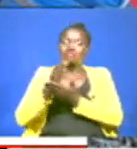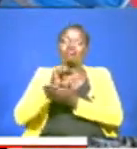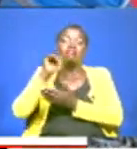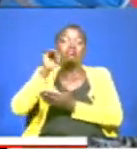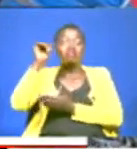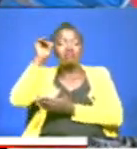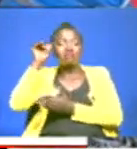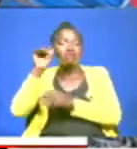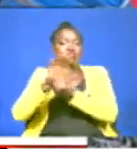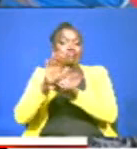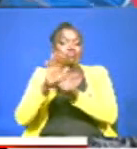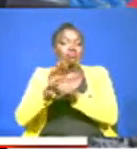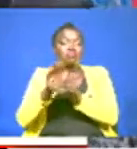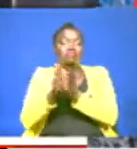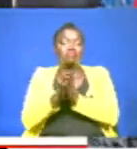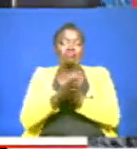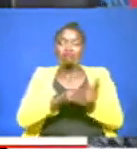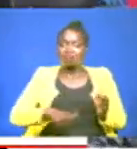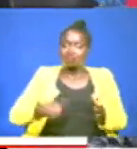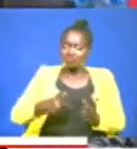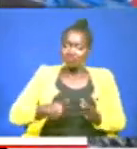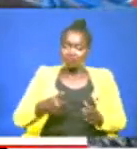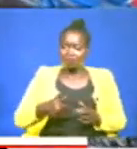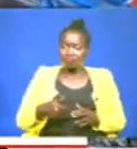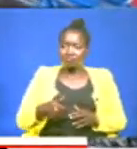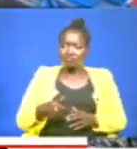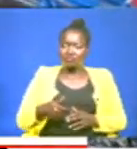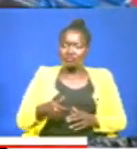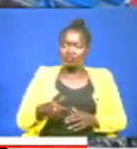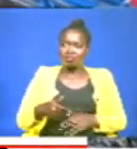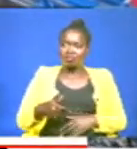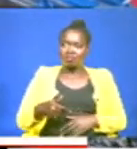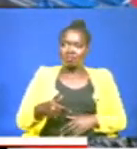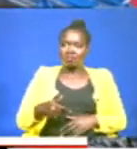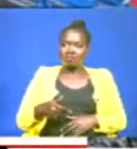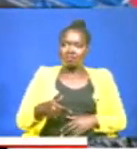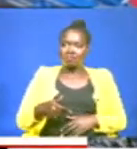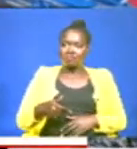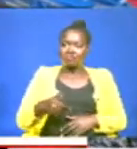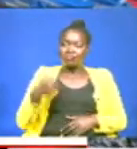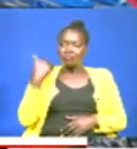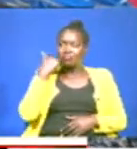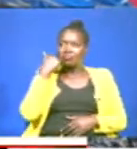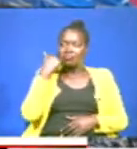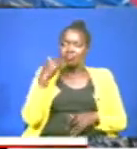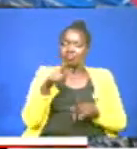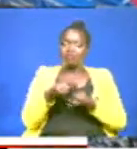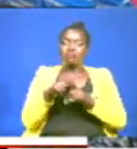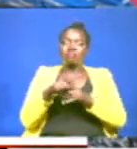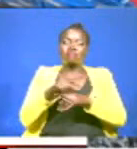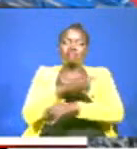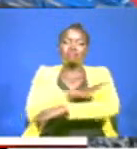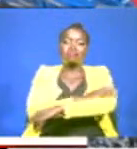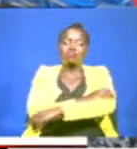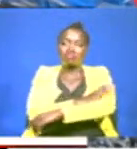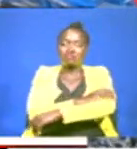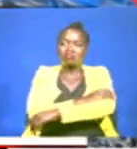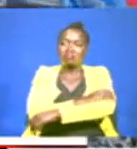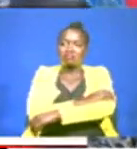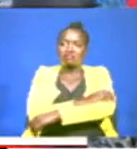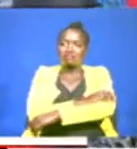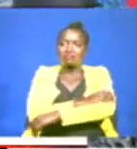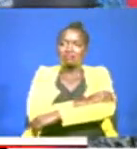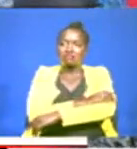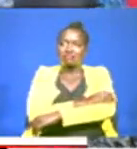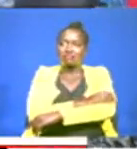lot of amoebiasis. There's also some diseases like hypertension, which as